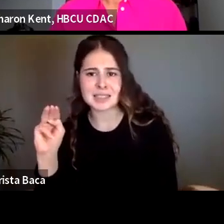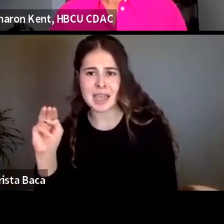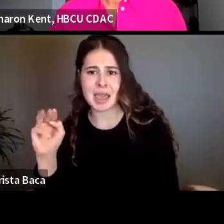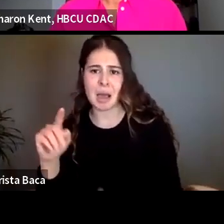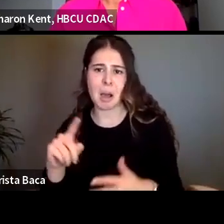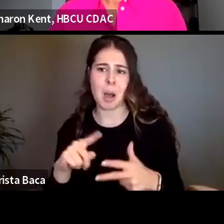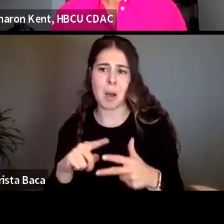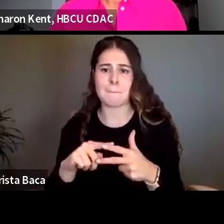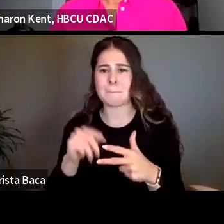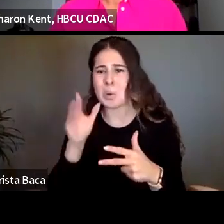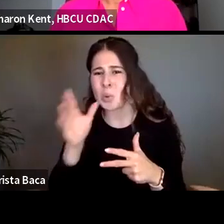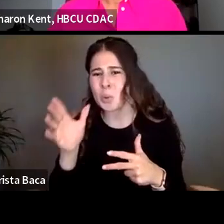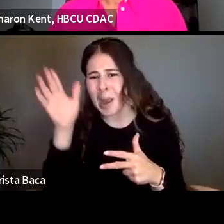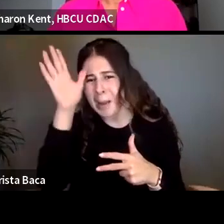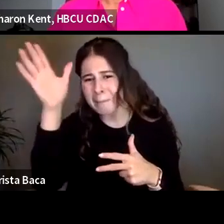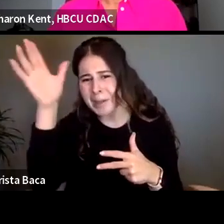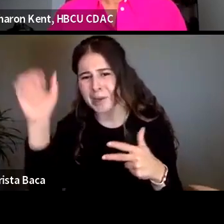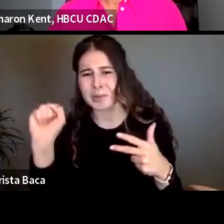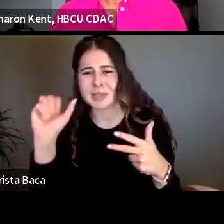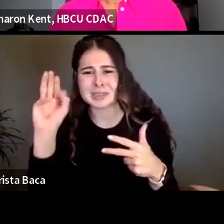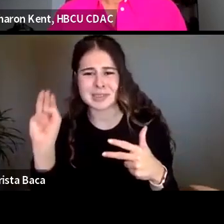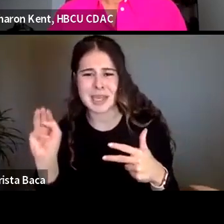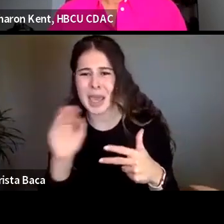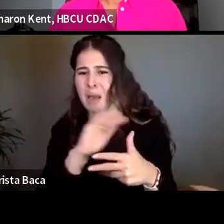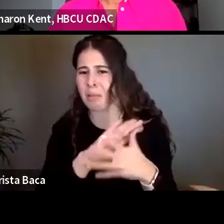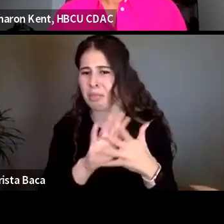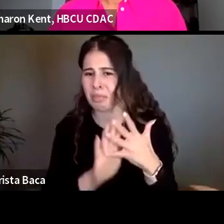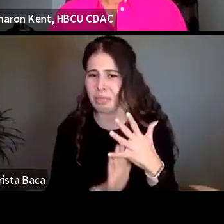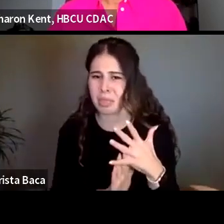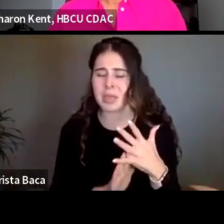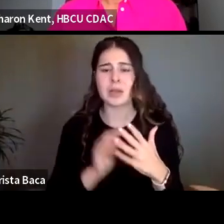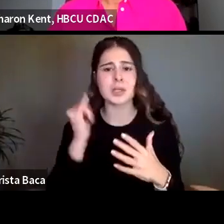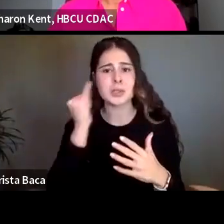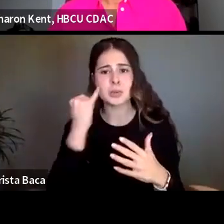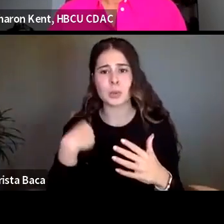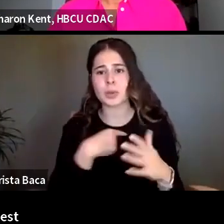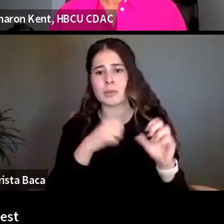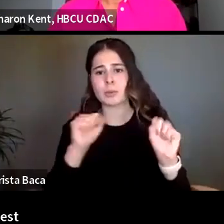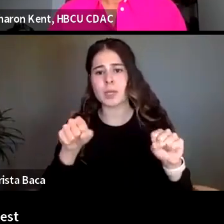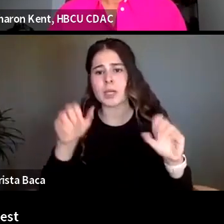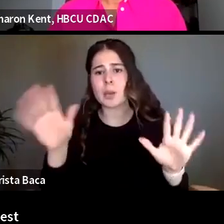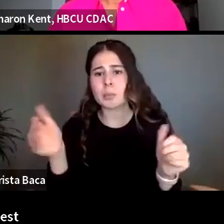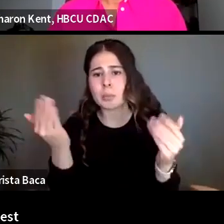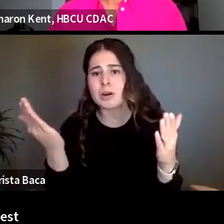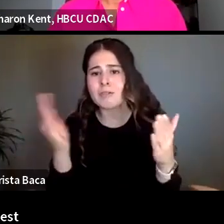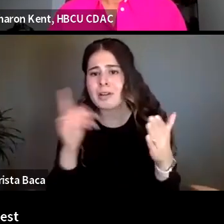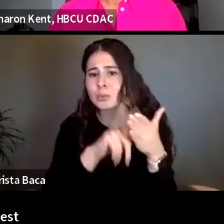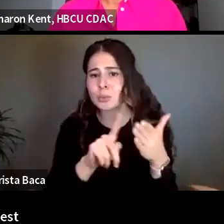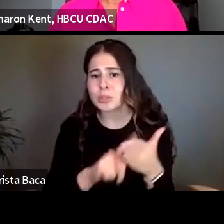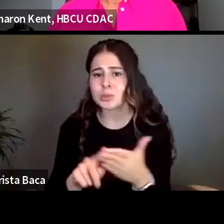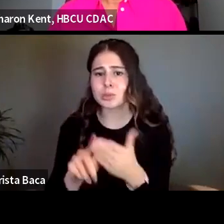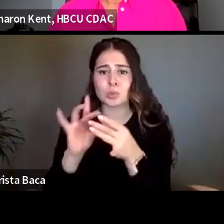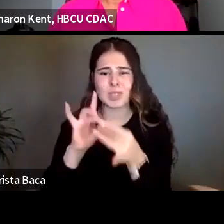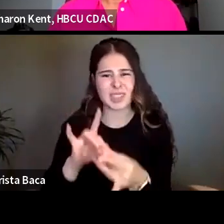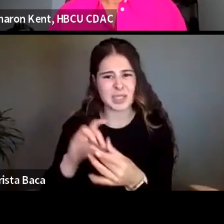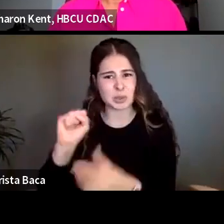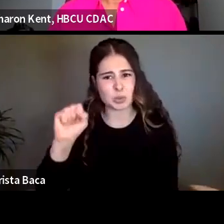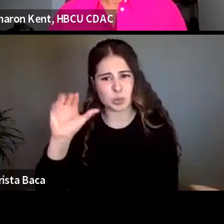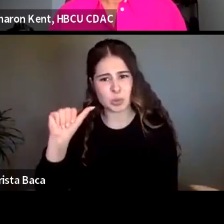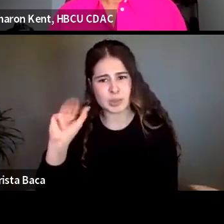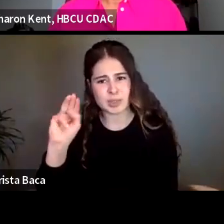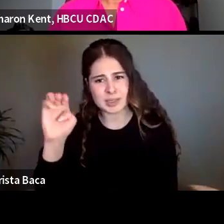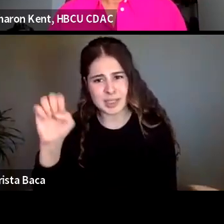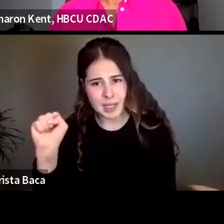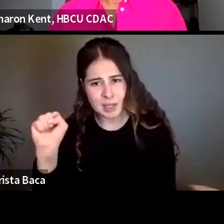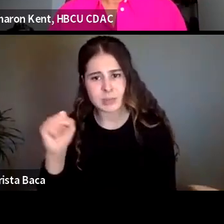even just having resources on frauds and scams could prevent people from losing hundreds and thousands of dollars that jeopardizes their